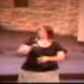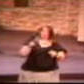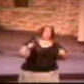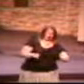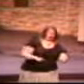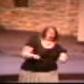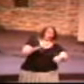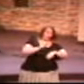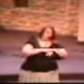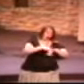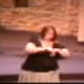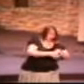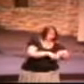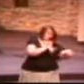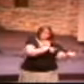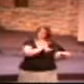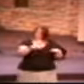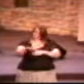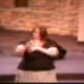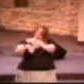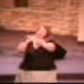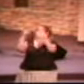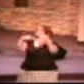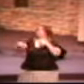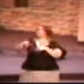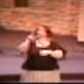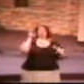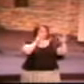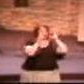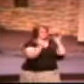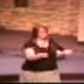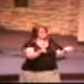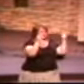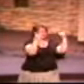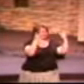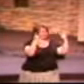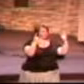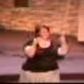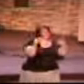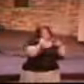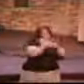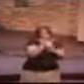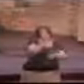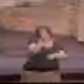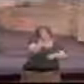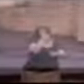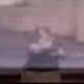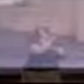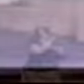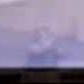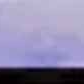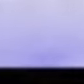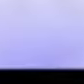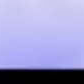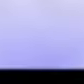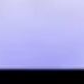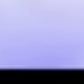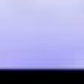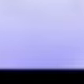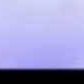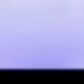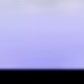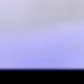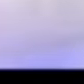be done on earth as it is in heaven let those who have ears to hear hear the words of God damn his